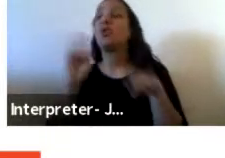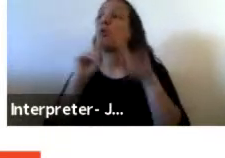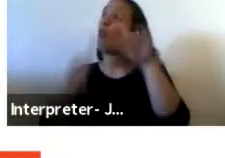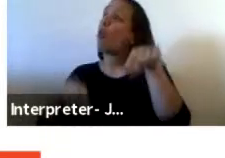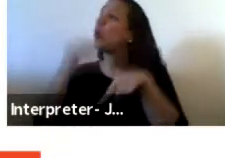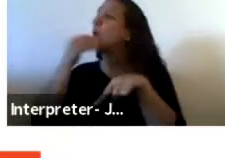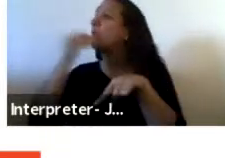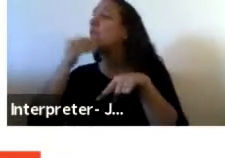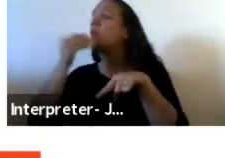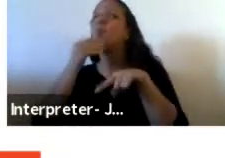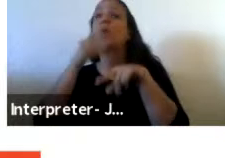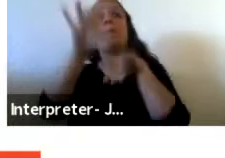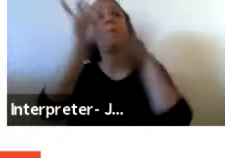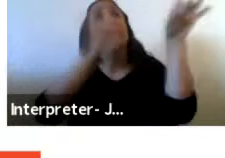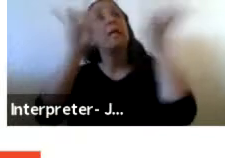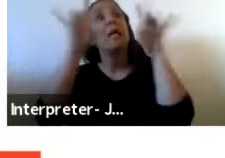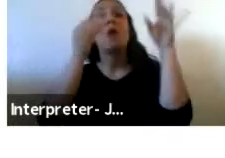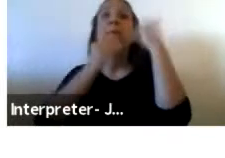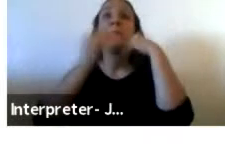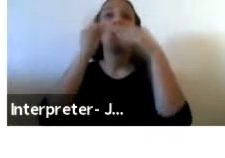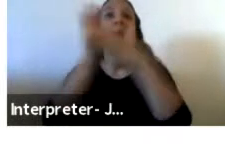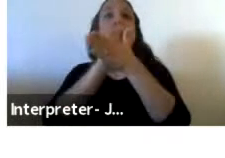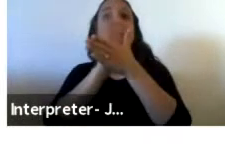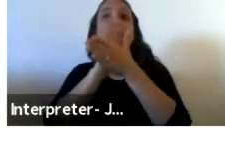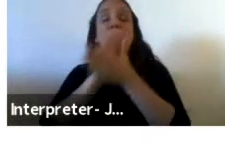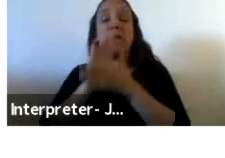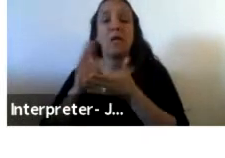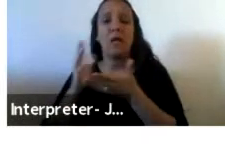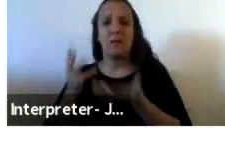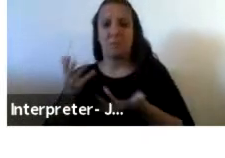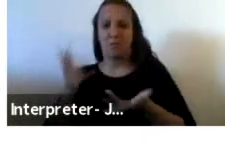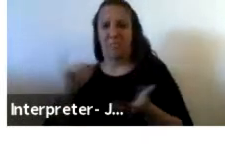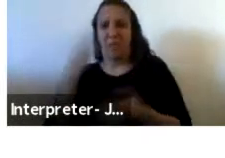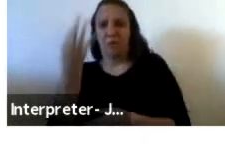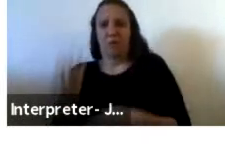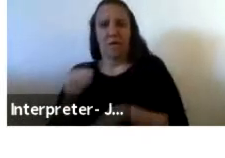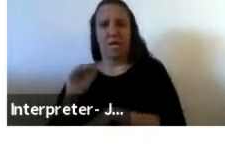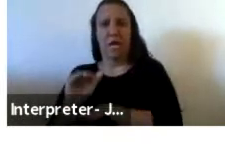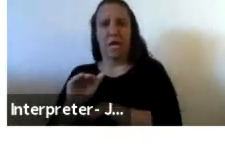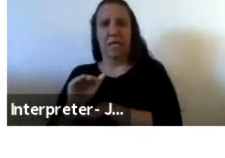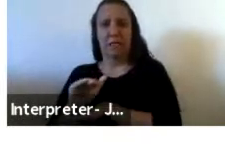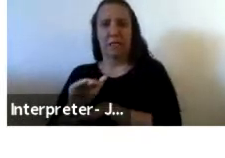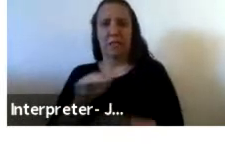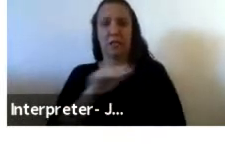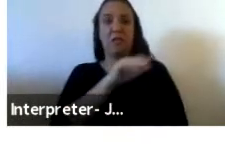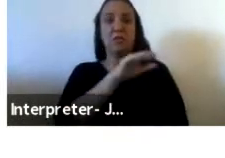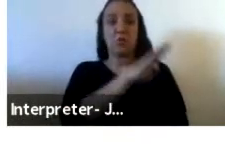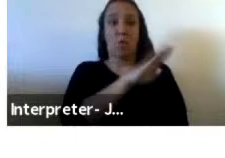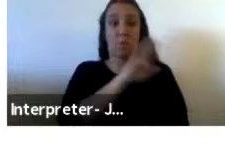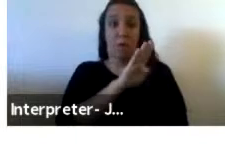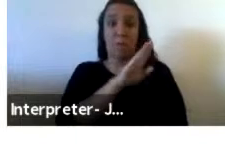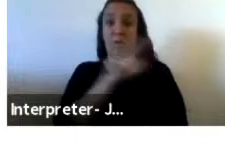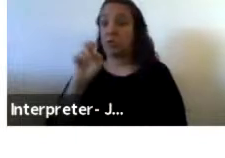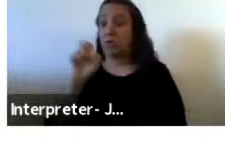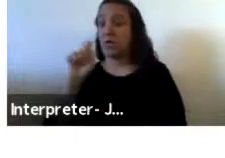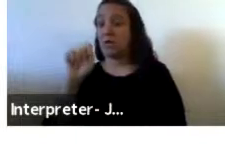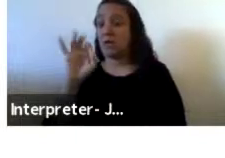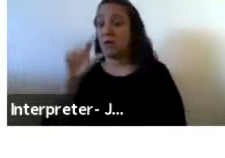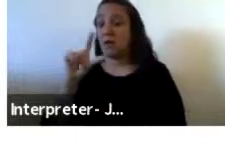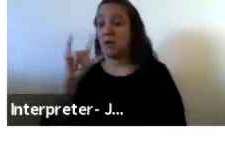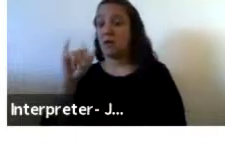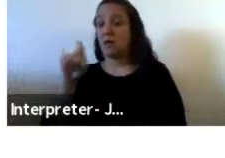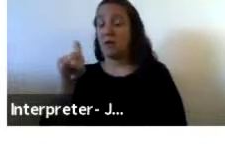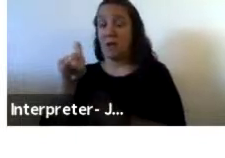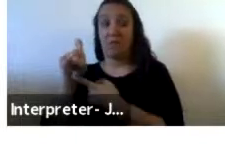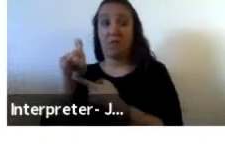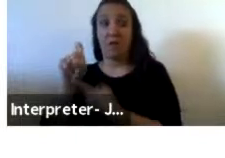the main thing is that if you look at the relationship, so Blockbuster and Netflix, so Netflix actually went to